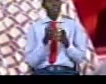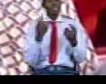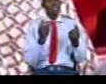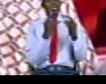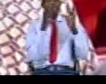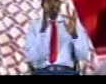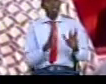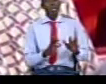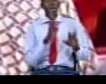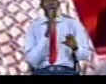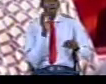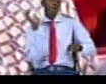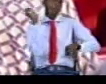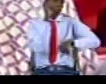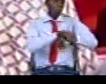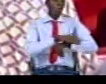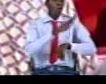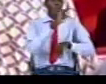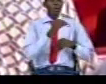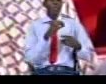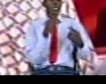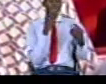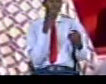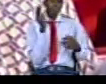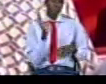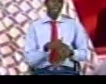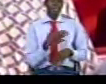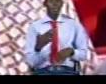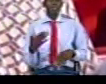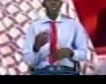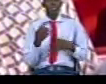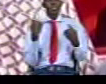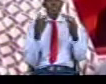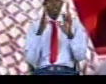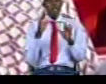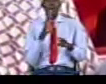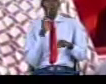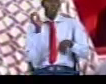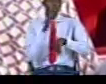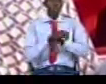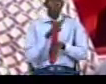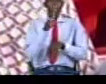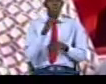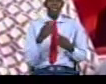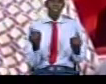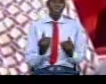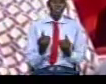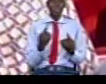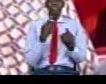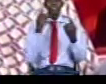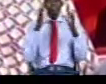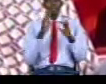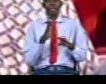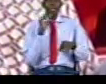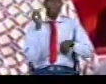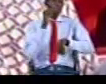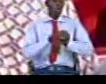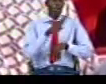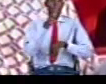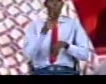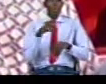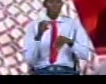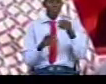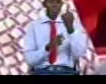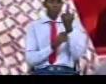evil. Sinners are overcome by sin. Sinners are overcome by the flesh. Sinners are